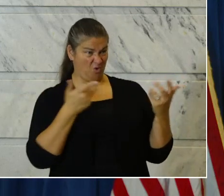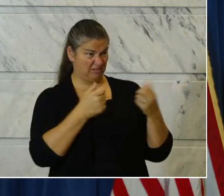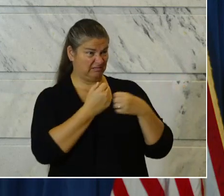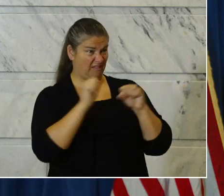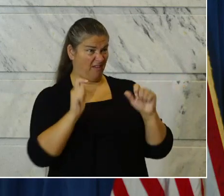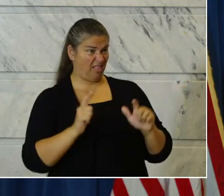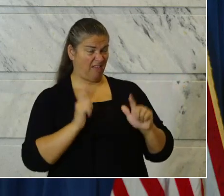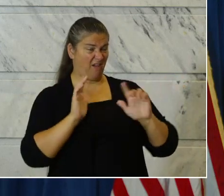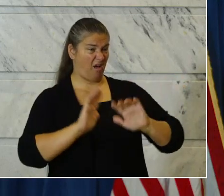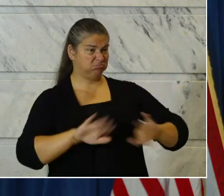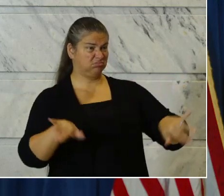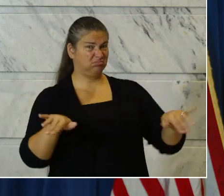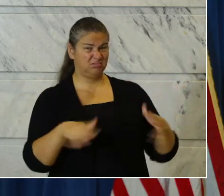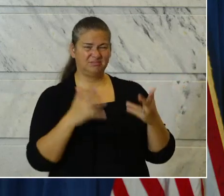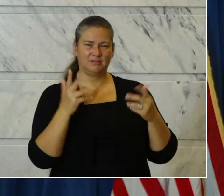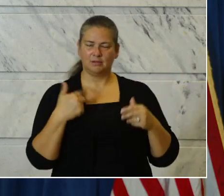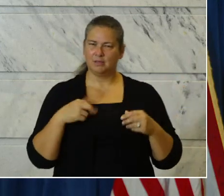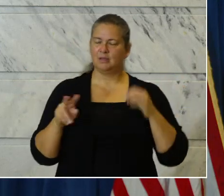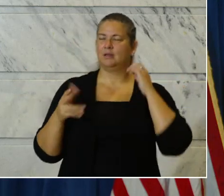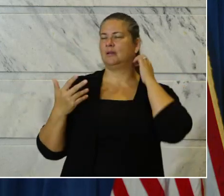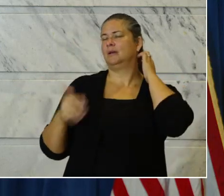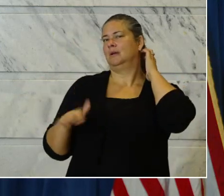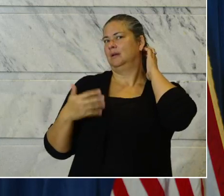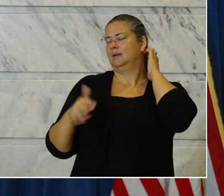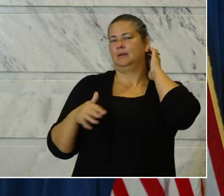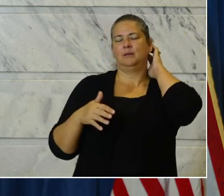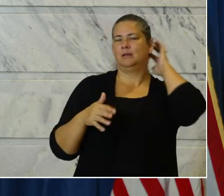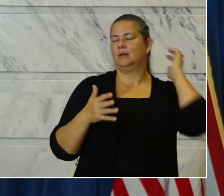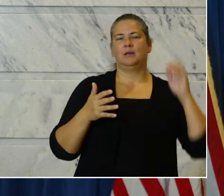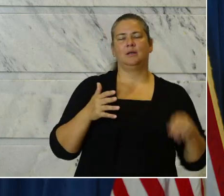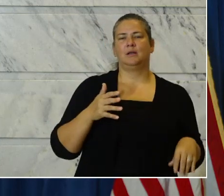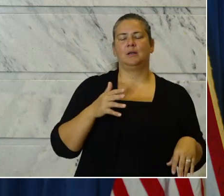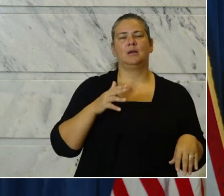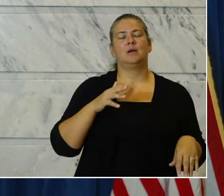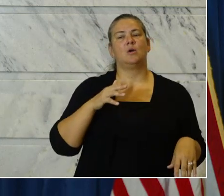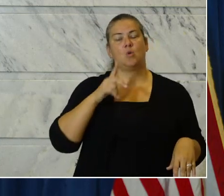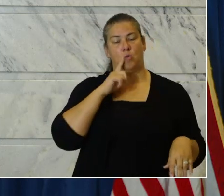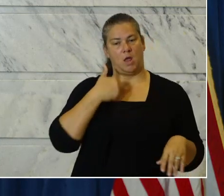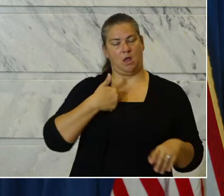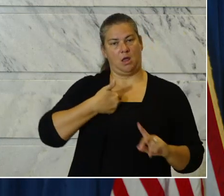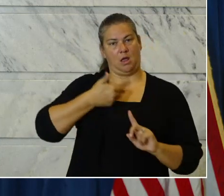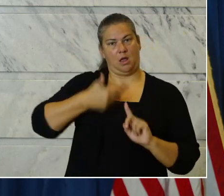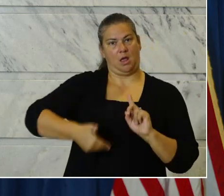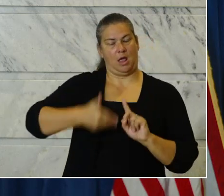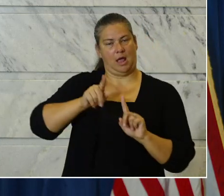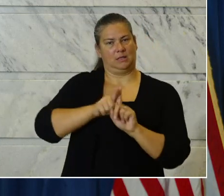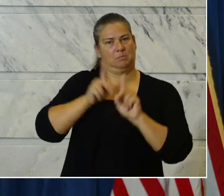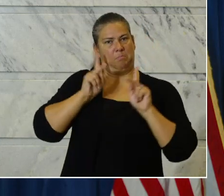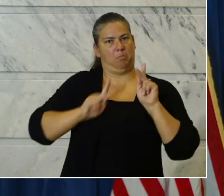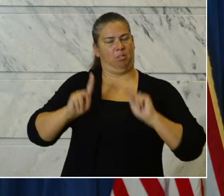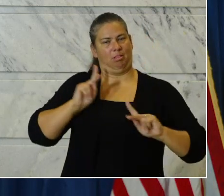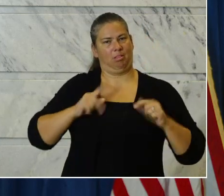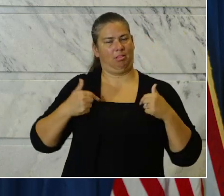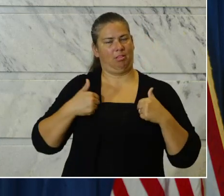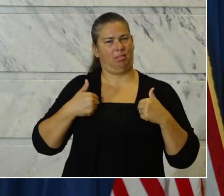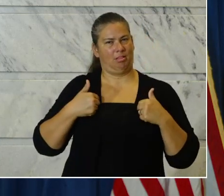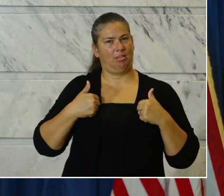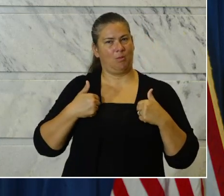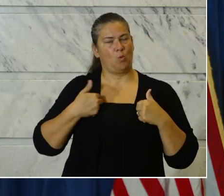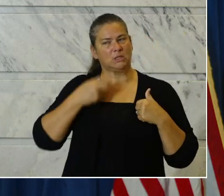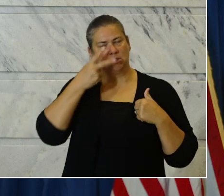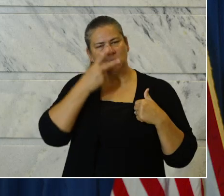mean, mostly what we're seeing is the best parts of our character during this, but we're seeing some of the worst as